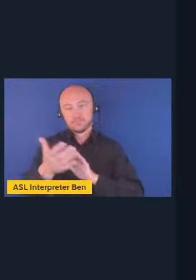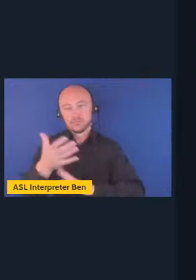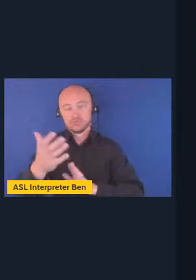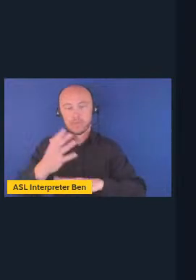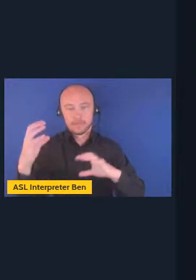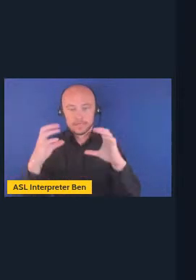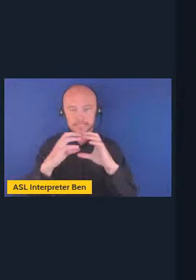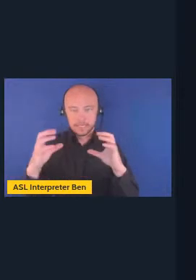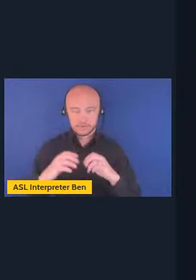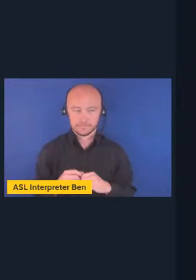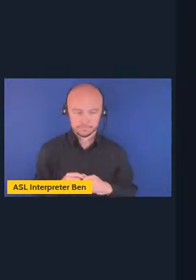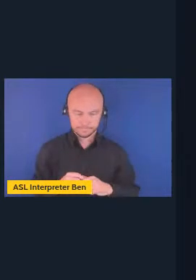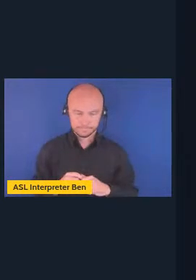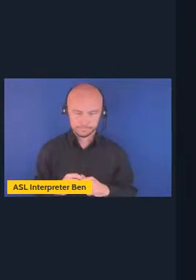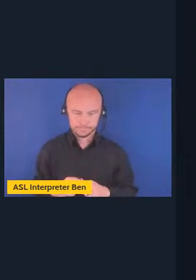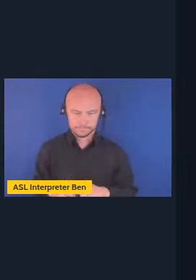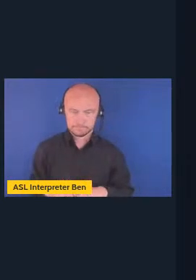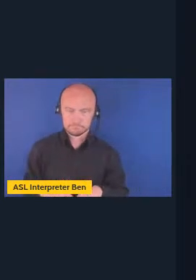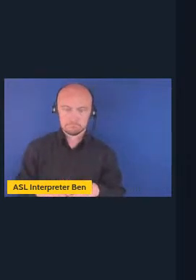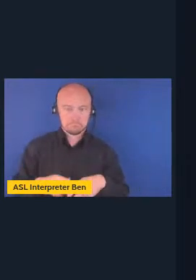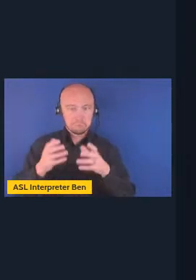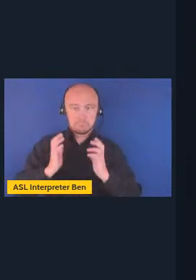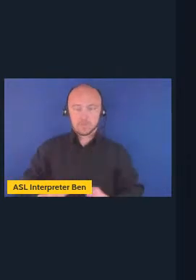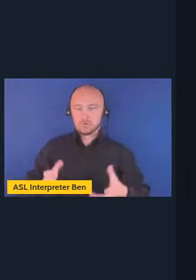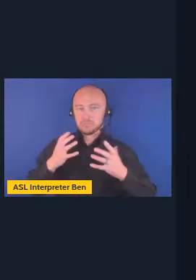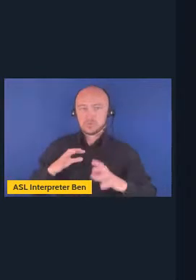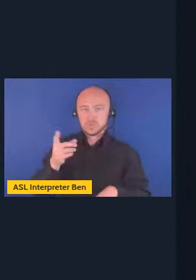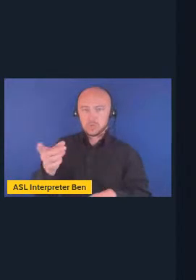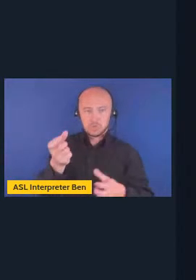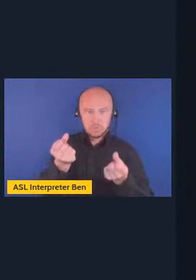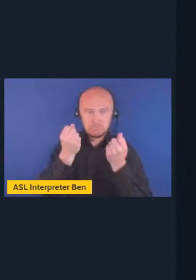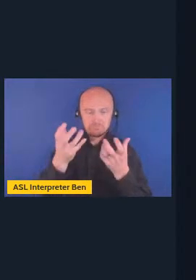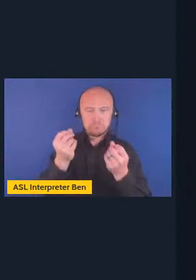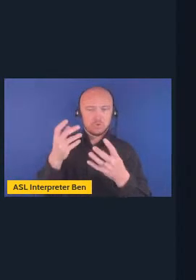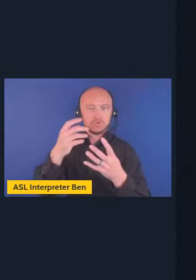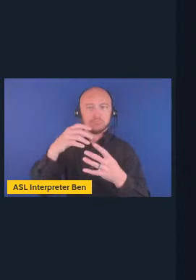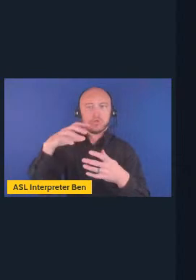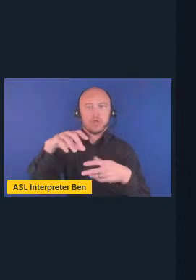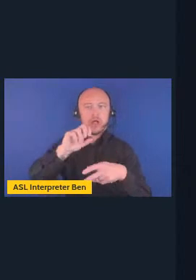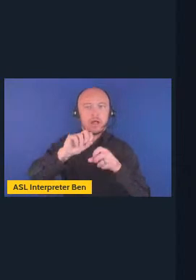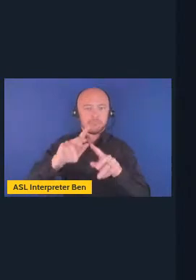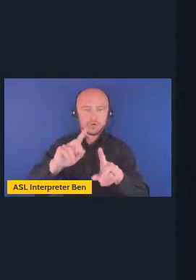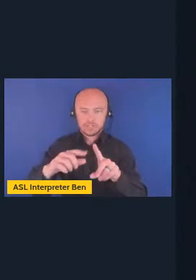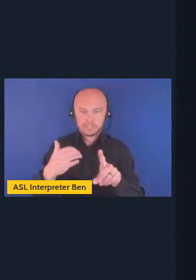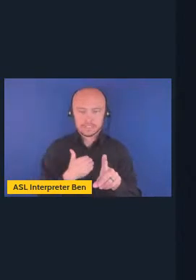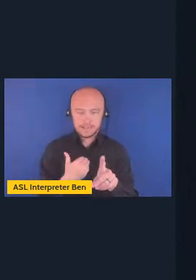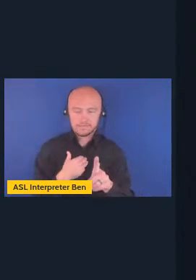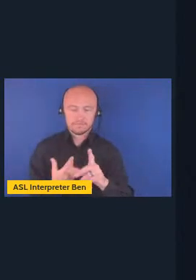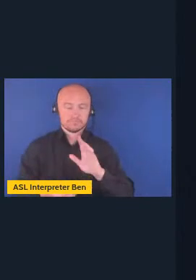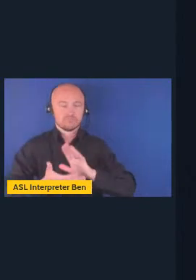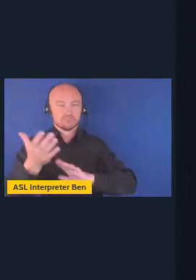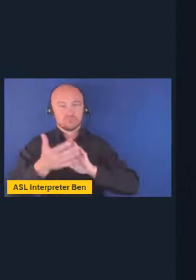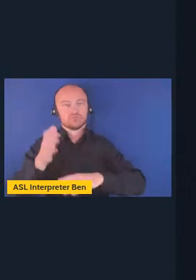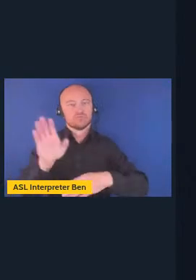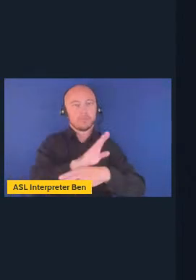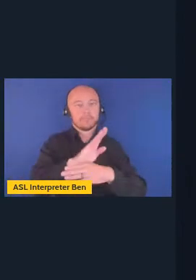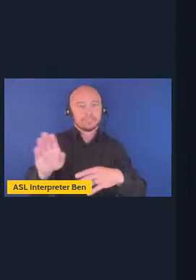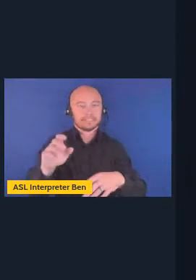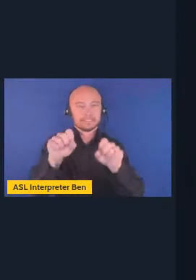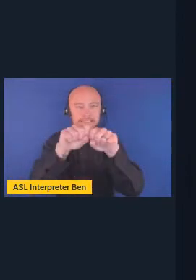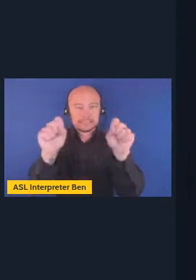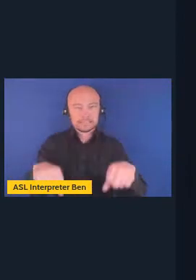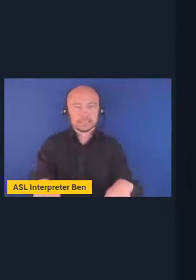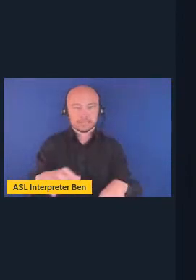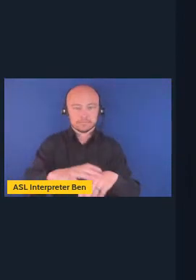application. Customers do not want to have a multiple operational models to run their business critical systems